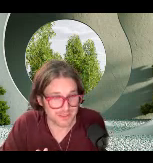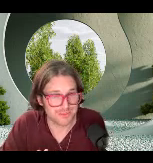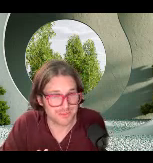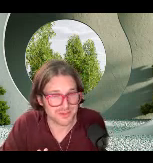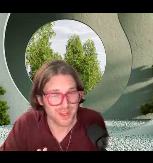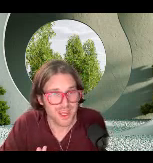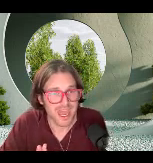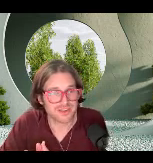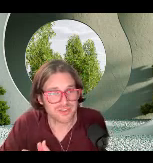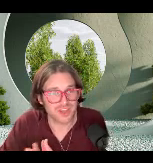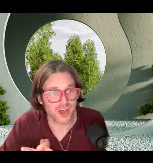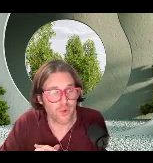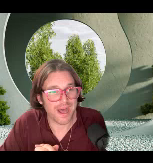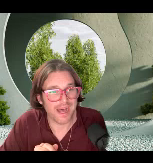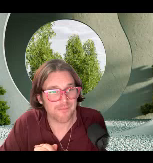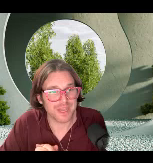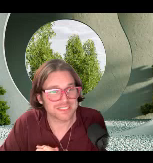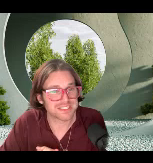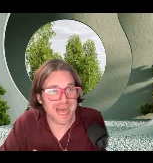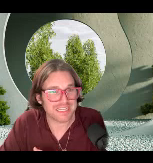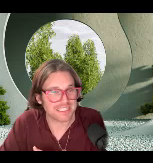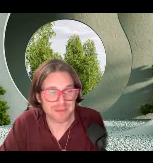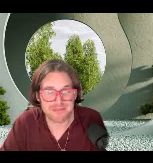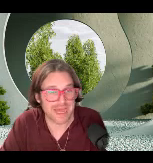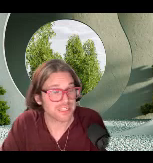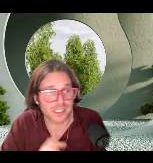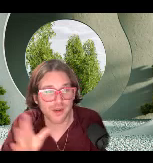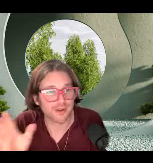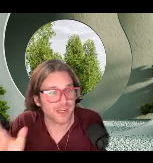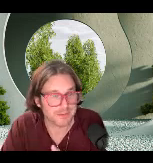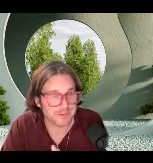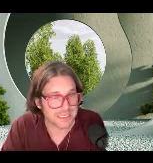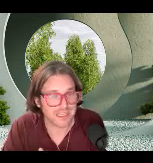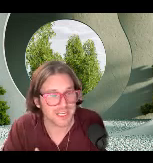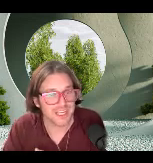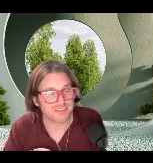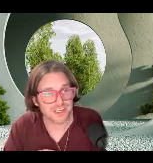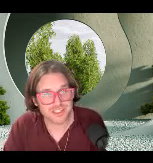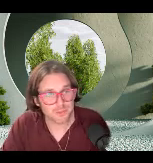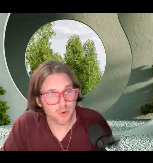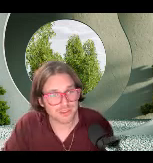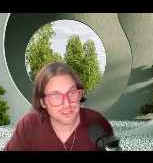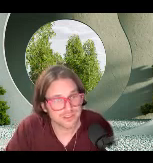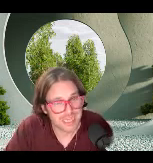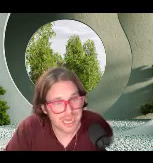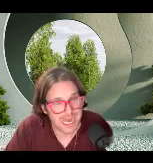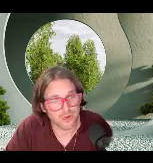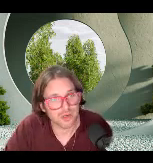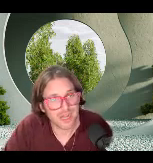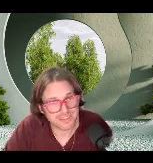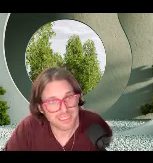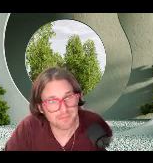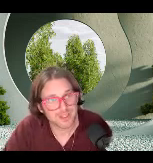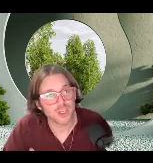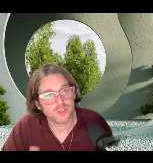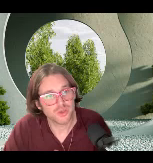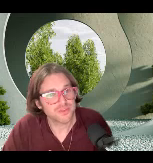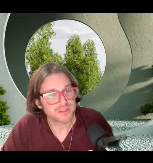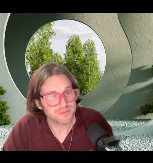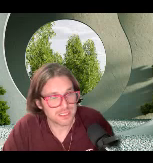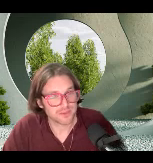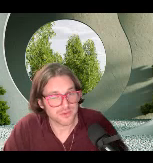need those symbols. And so it's not, in my mind, cluttering up content. If there's an important topic or